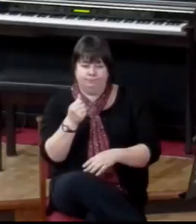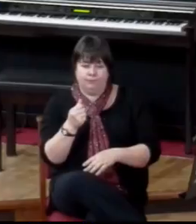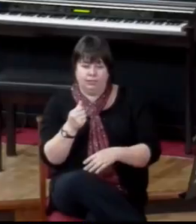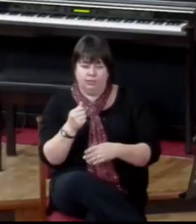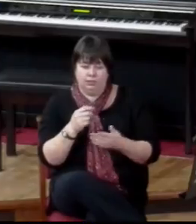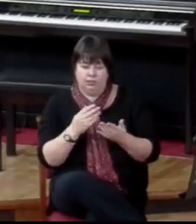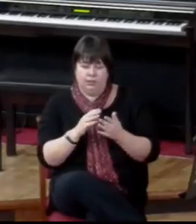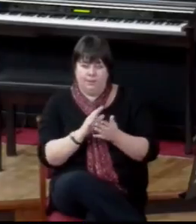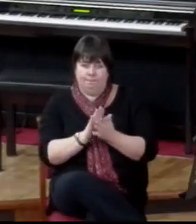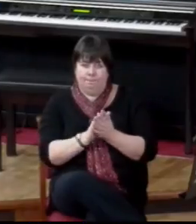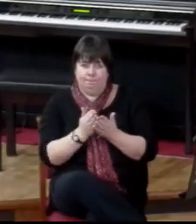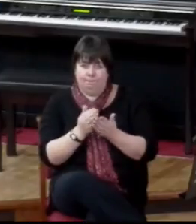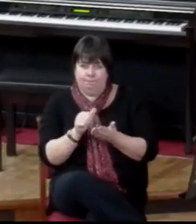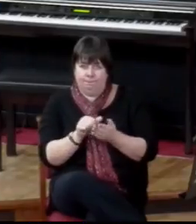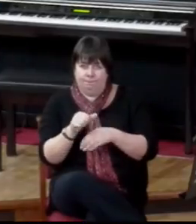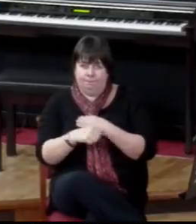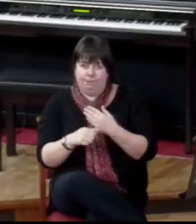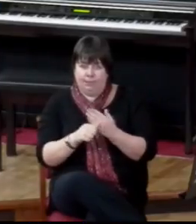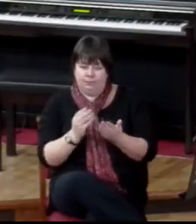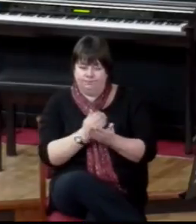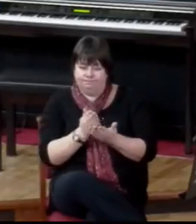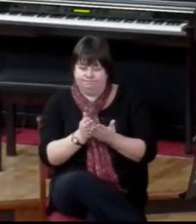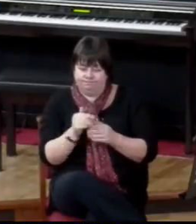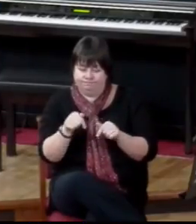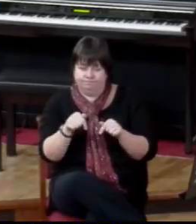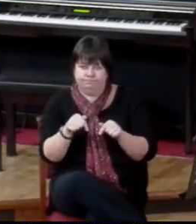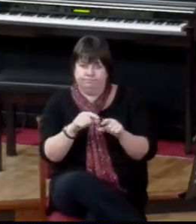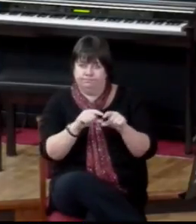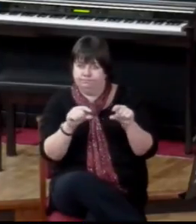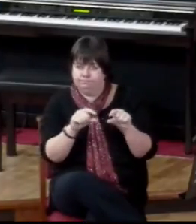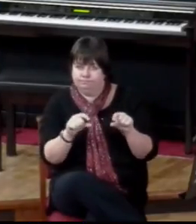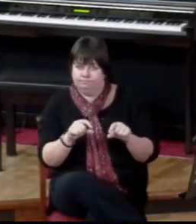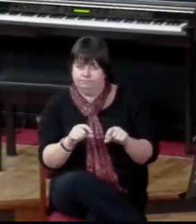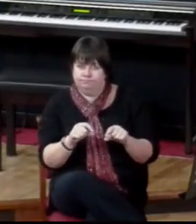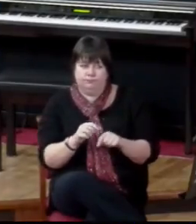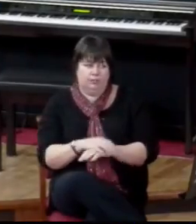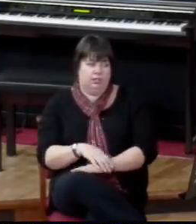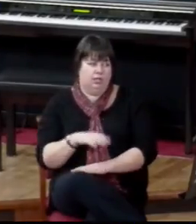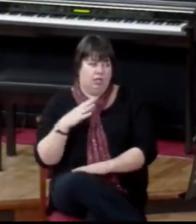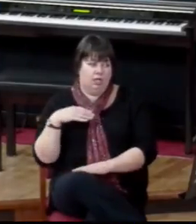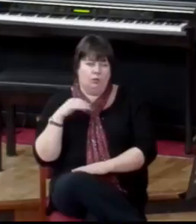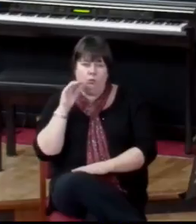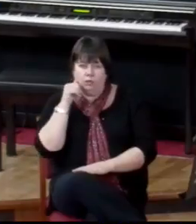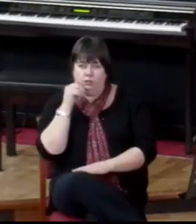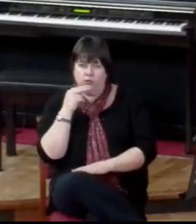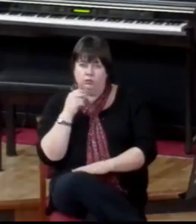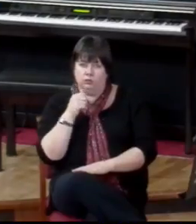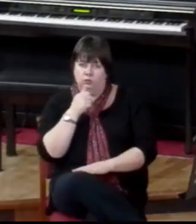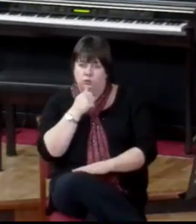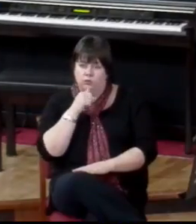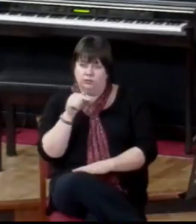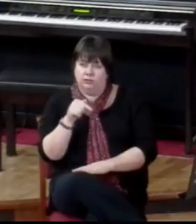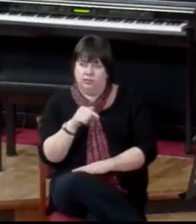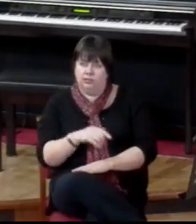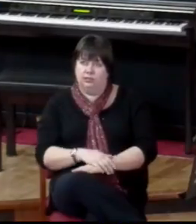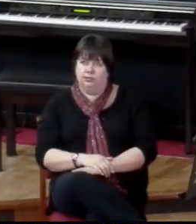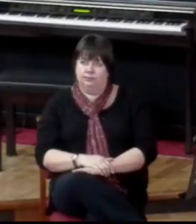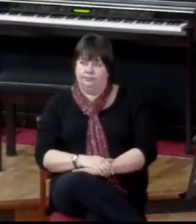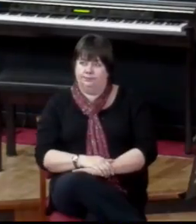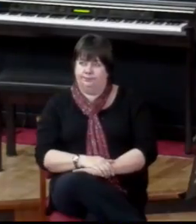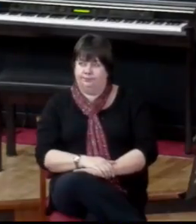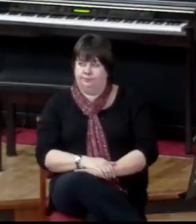footer too. And I'm going to use that couple of verses from Hebrews chapter